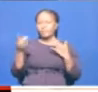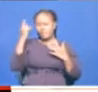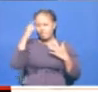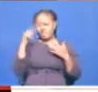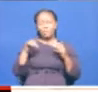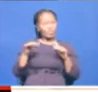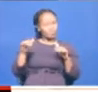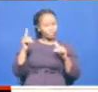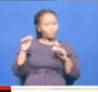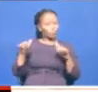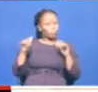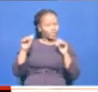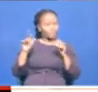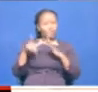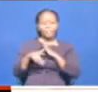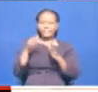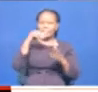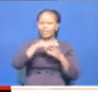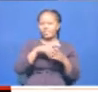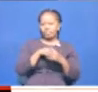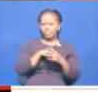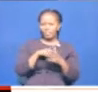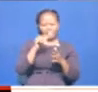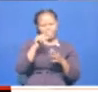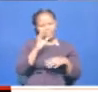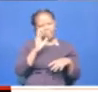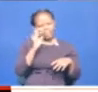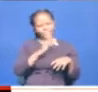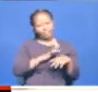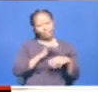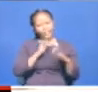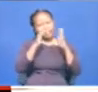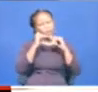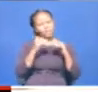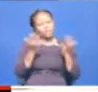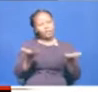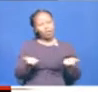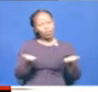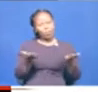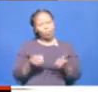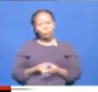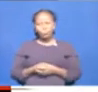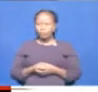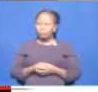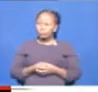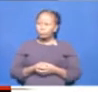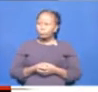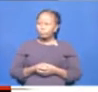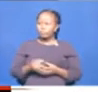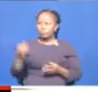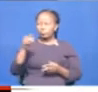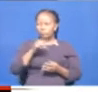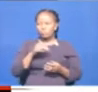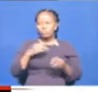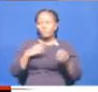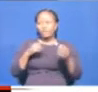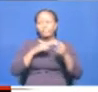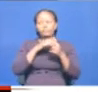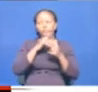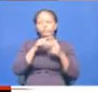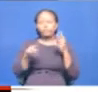invest. So how is that affecting housing? So, we find two types of buyers within